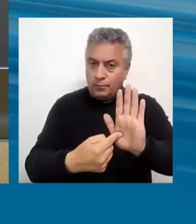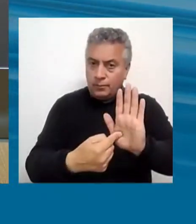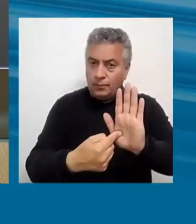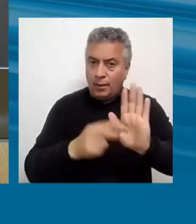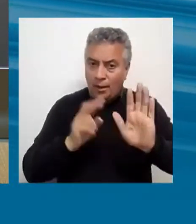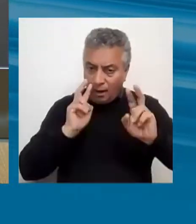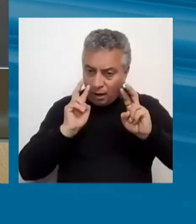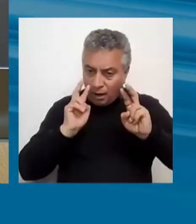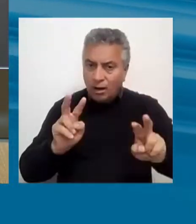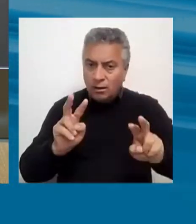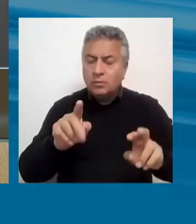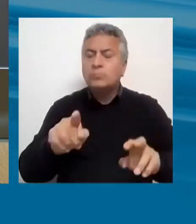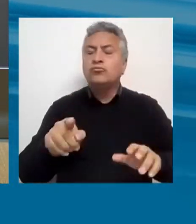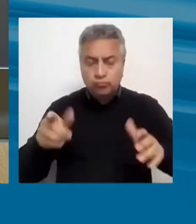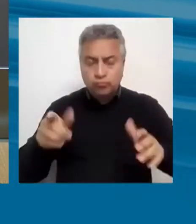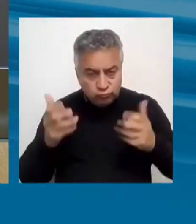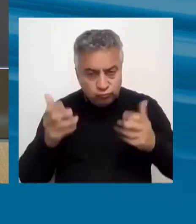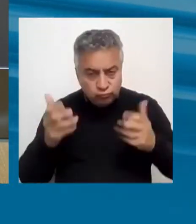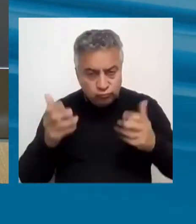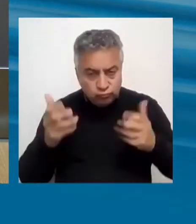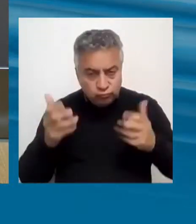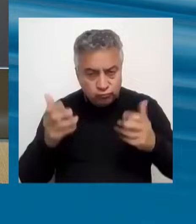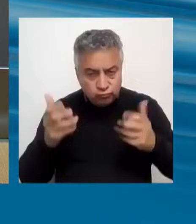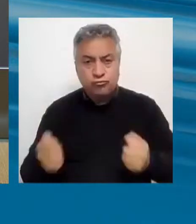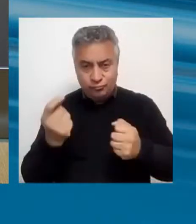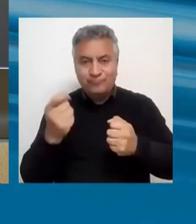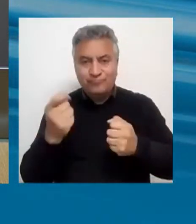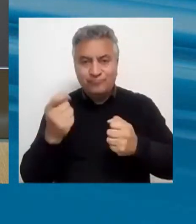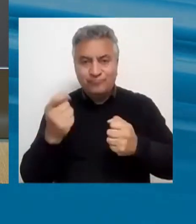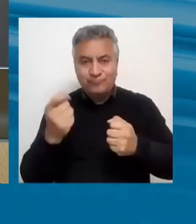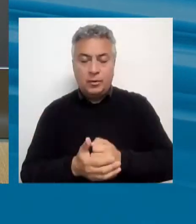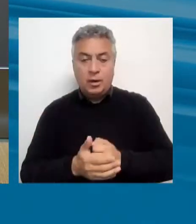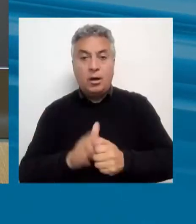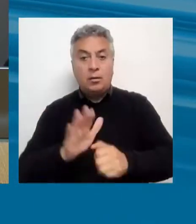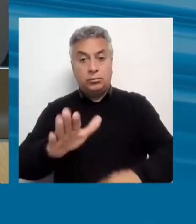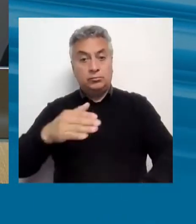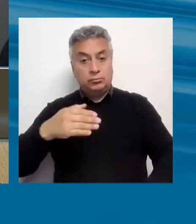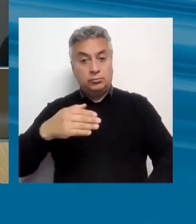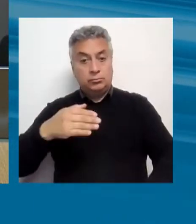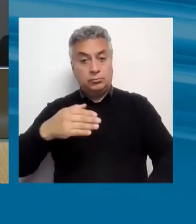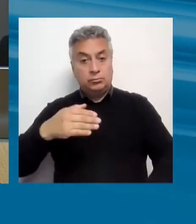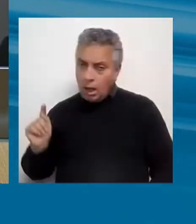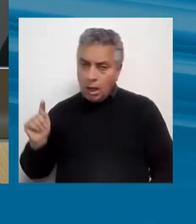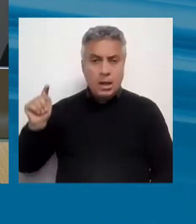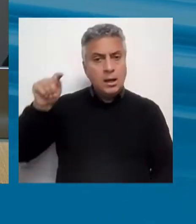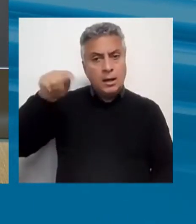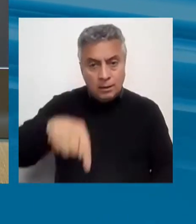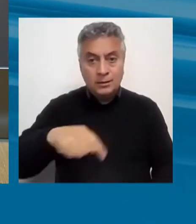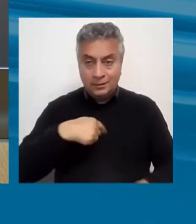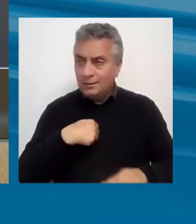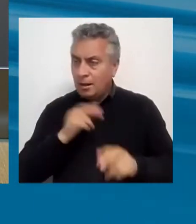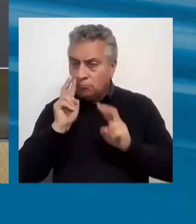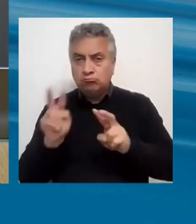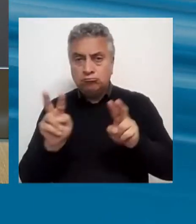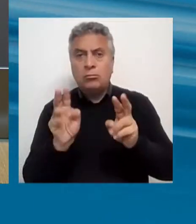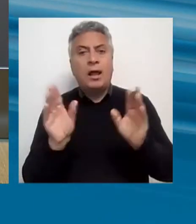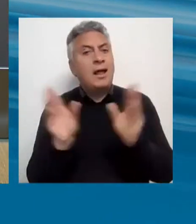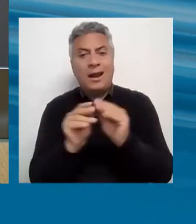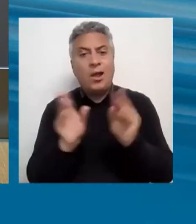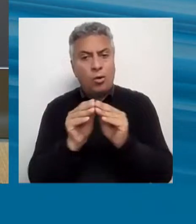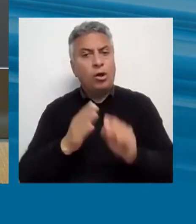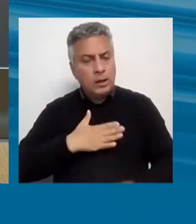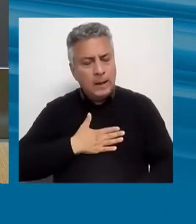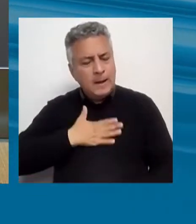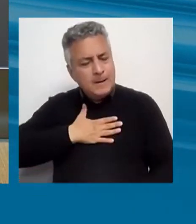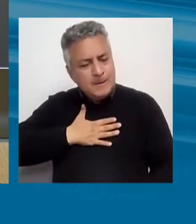But I come to these meetings, if I am being frank with myself, and I haven't traveled somewhat, and for those